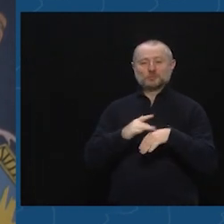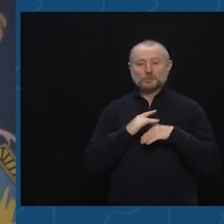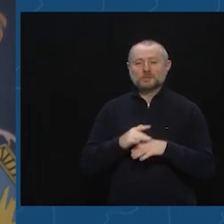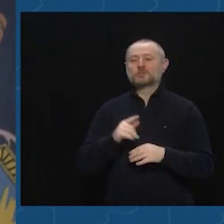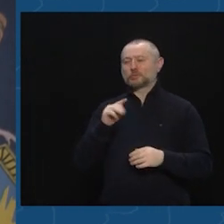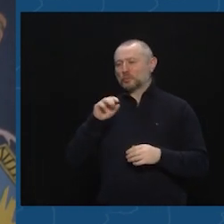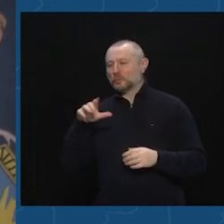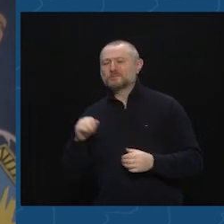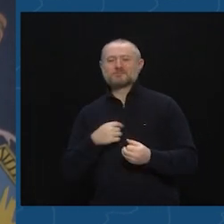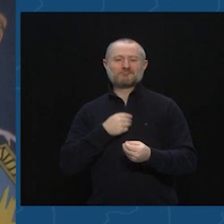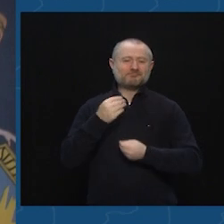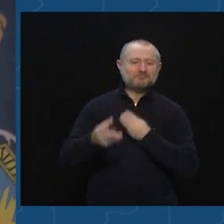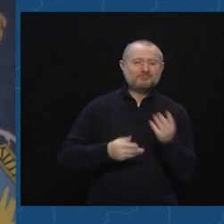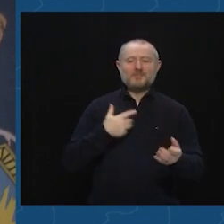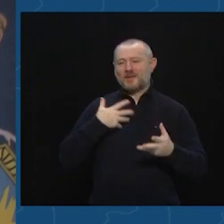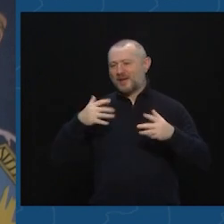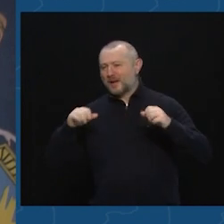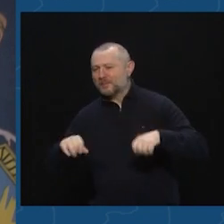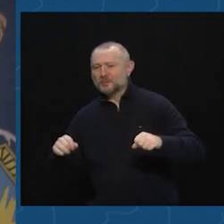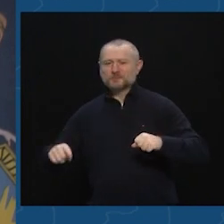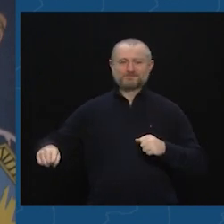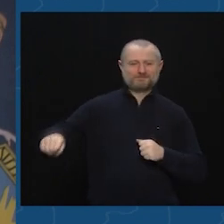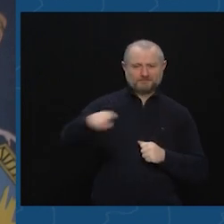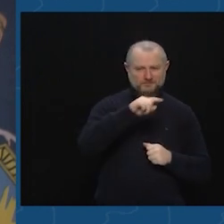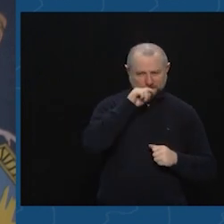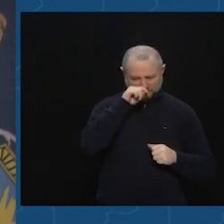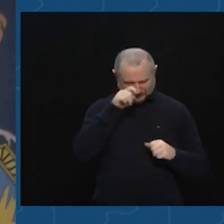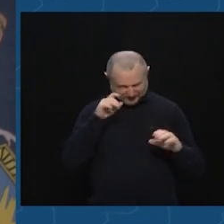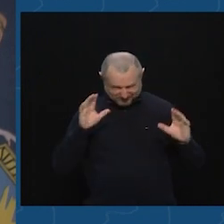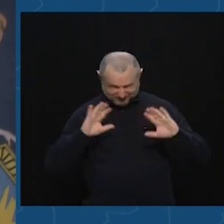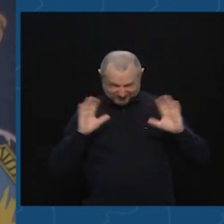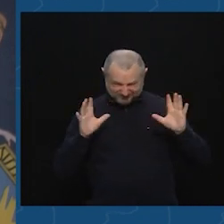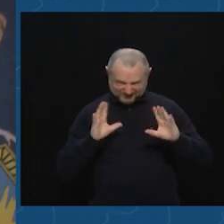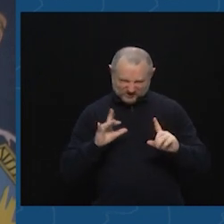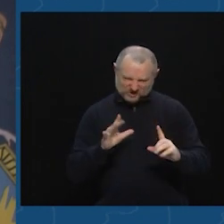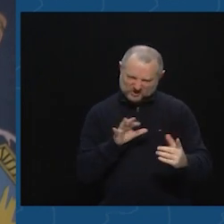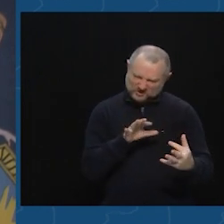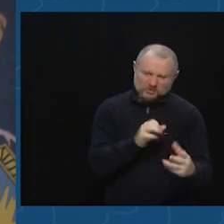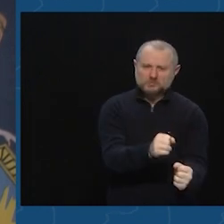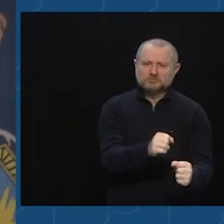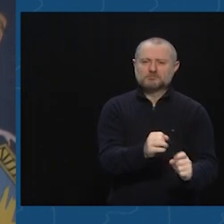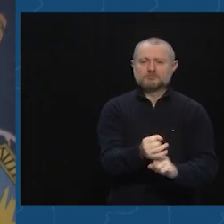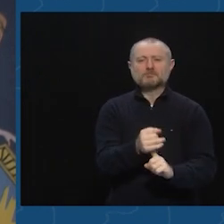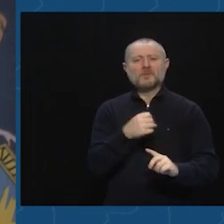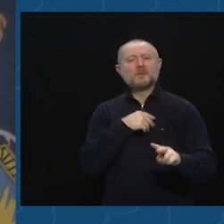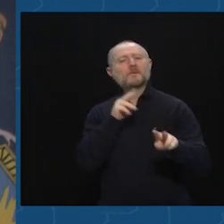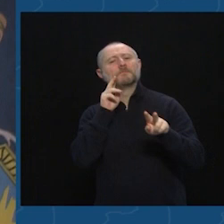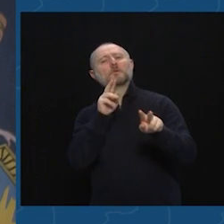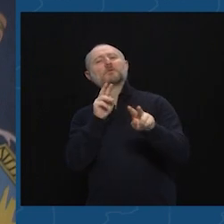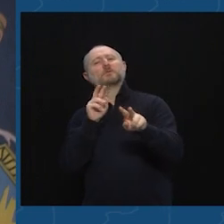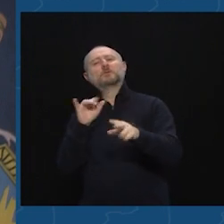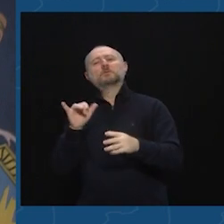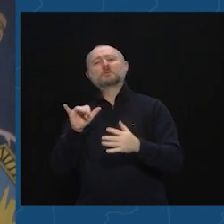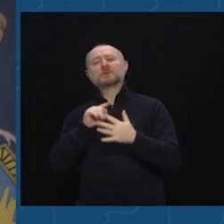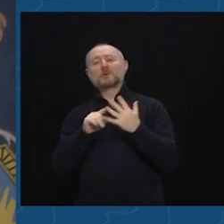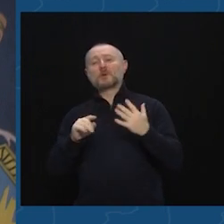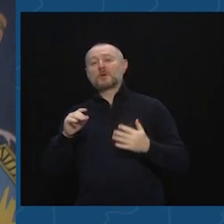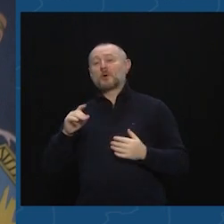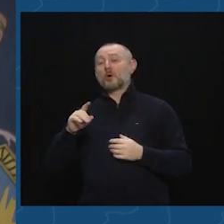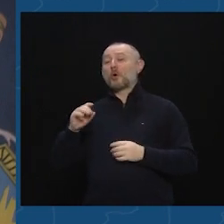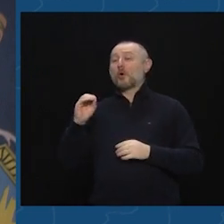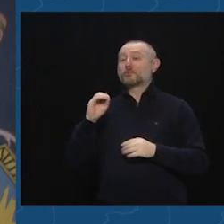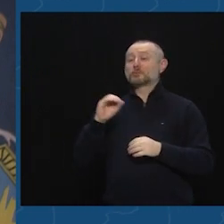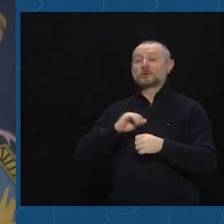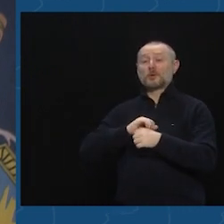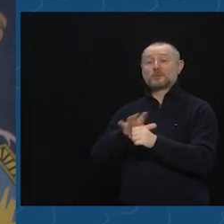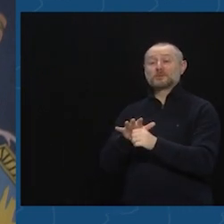I'm hoping that we'll see something similar to what I track every single day and every single night, the Omicron surge. It went up quickly, and